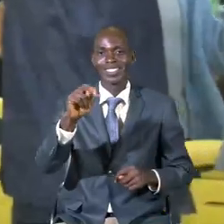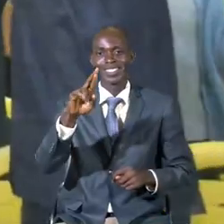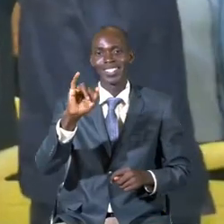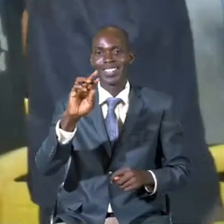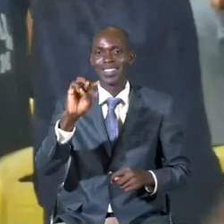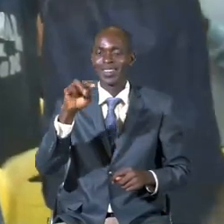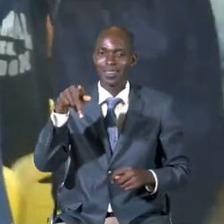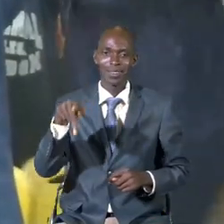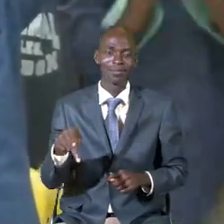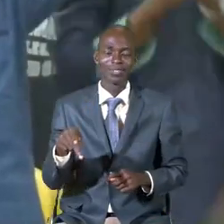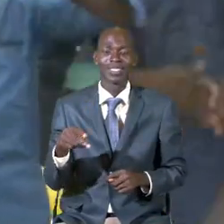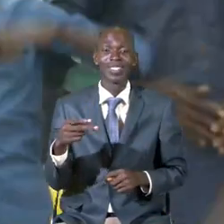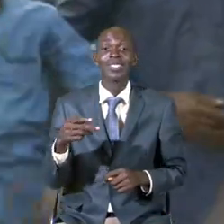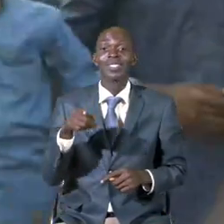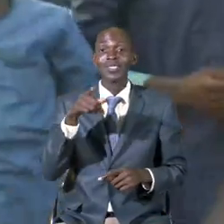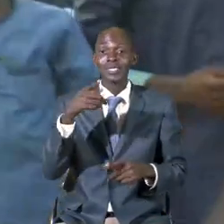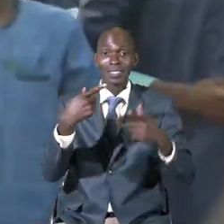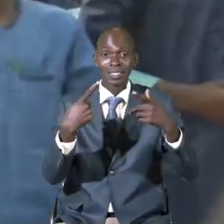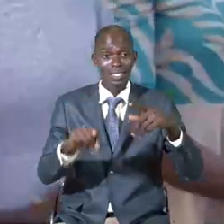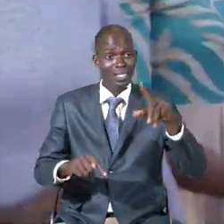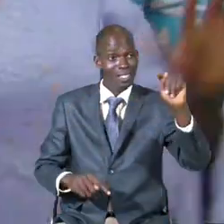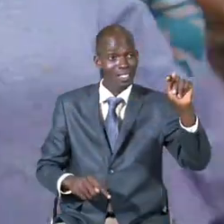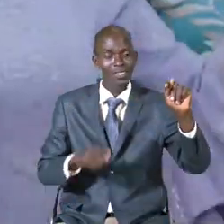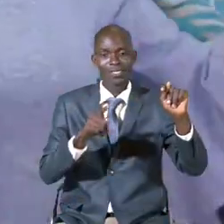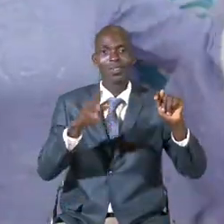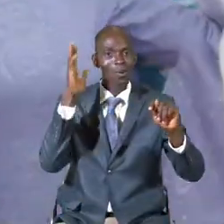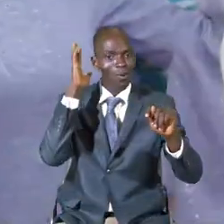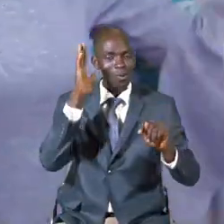the tea you will transcend